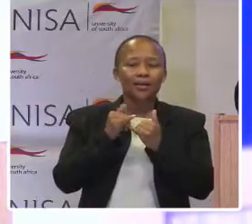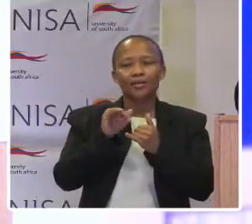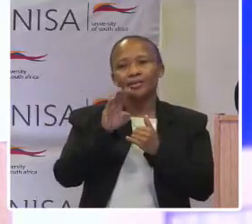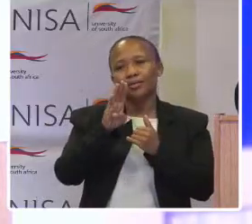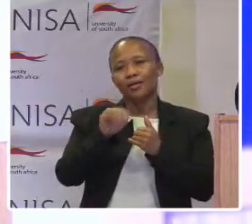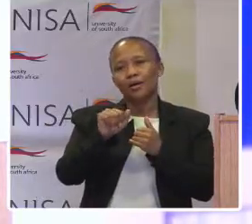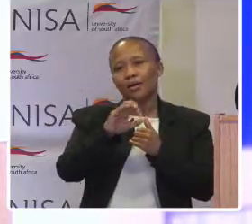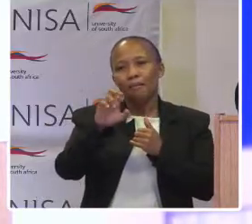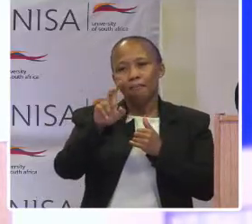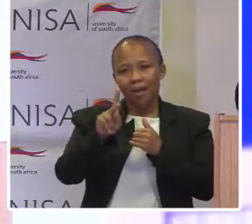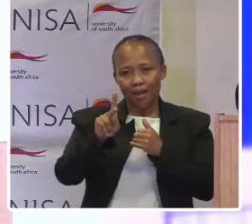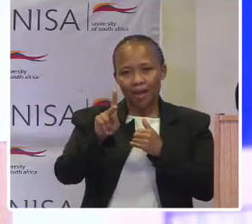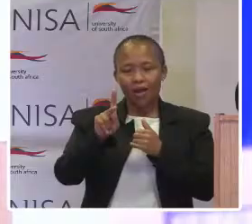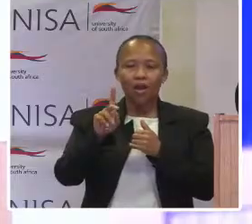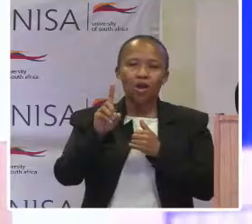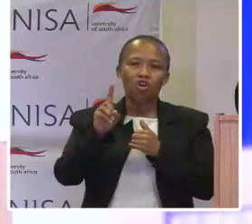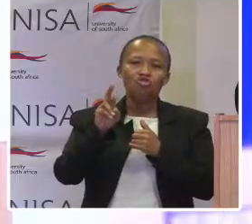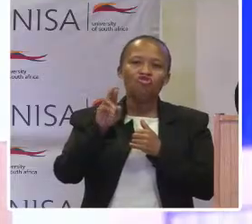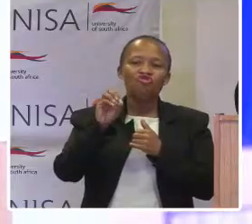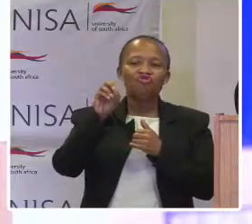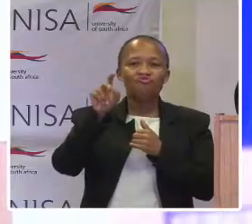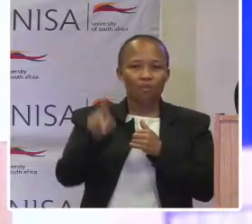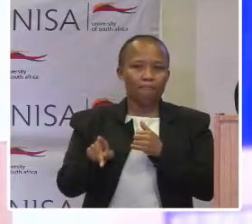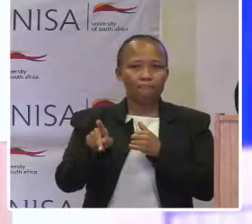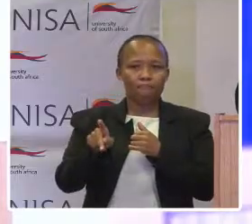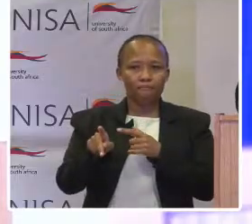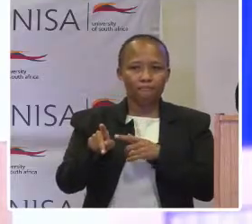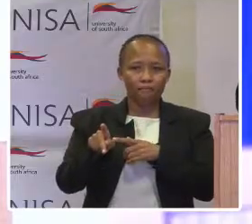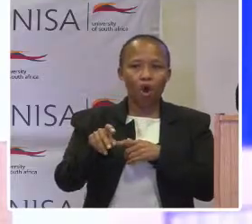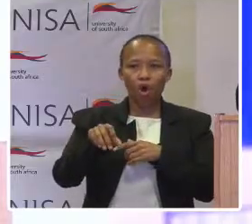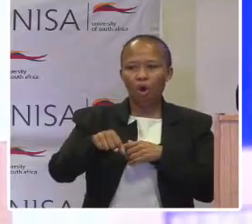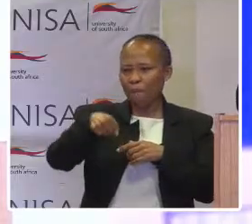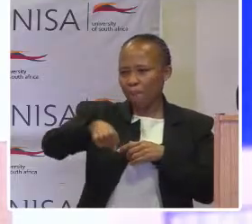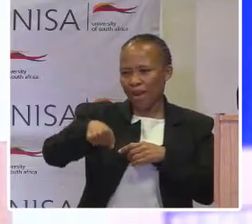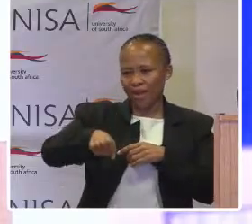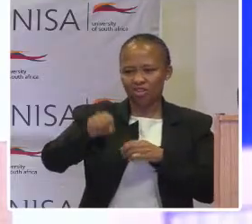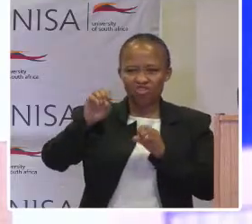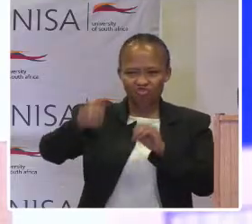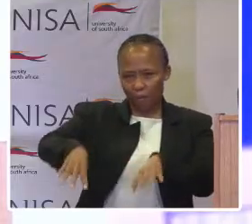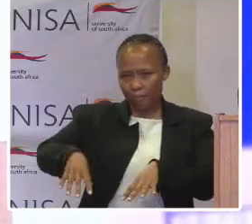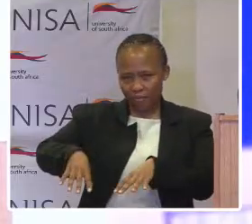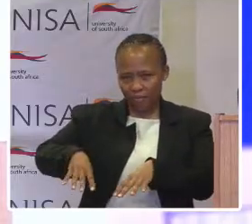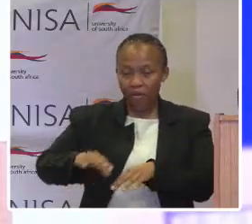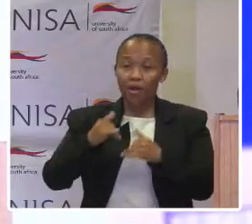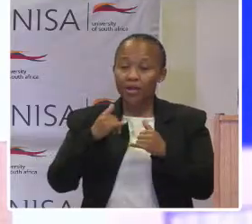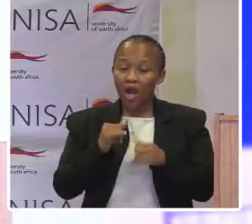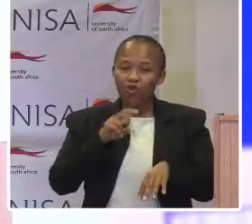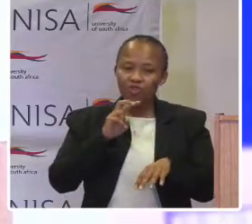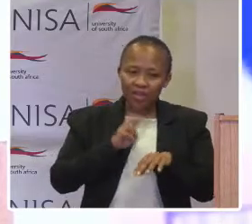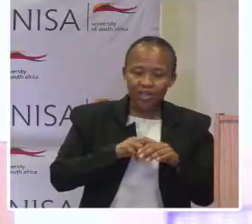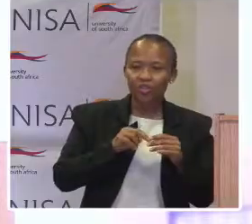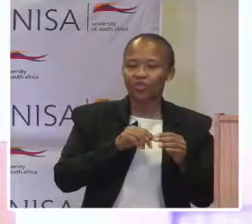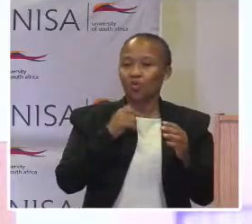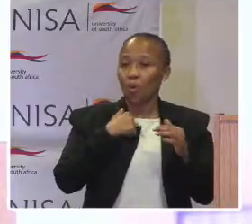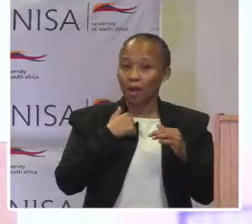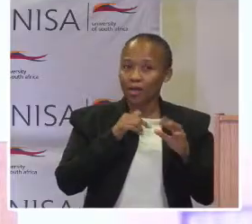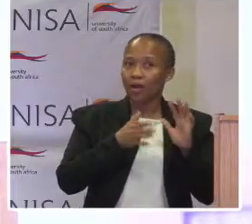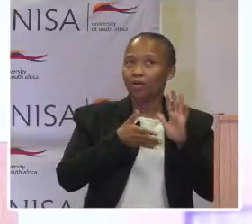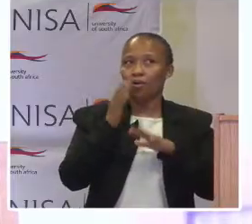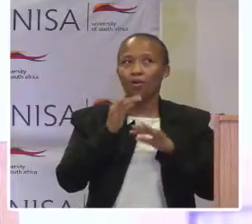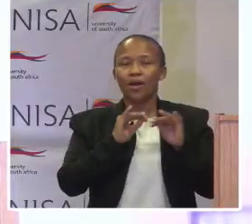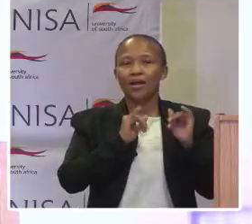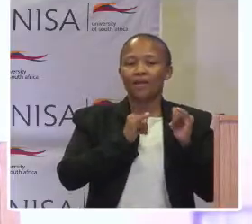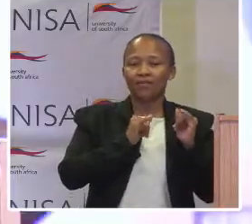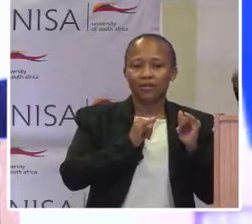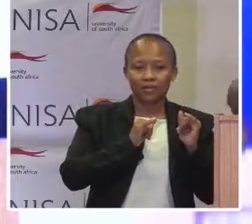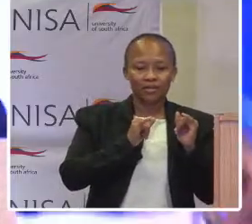you have traveled, sometimes you need to check out of your hotel by 11 o'clock, but your flight is at what, 11 p.m. What do